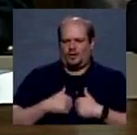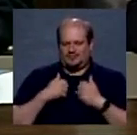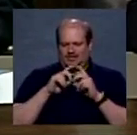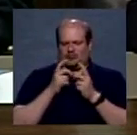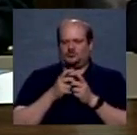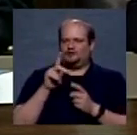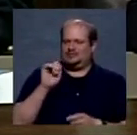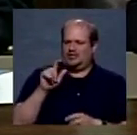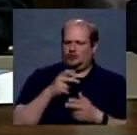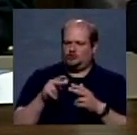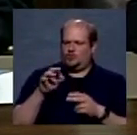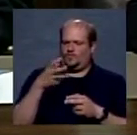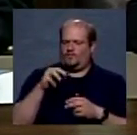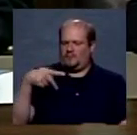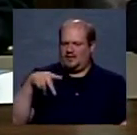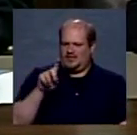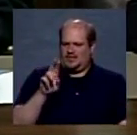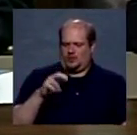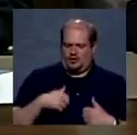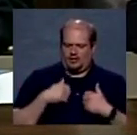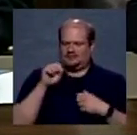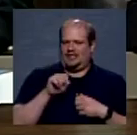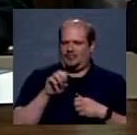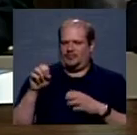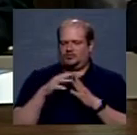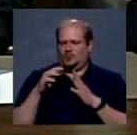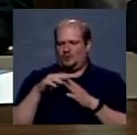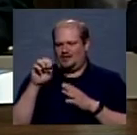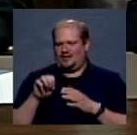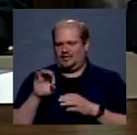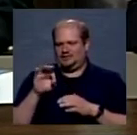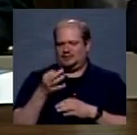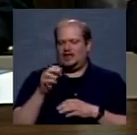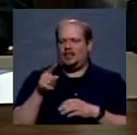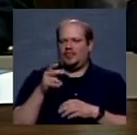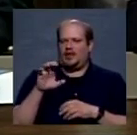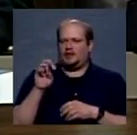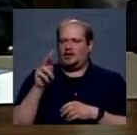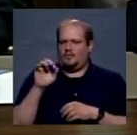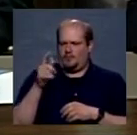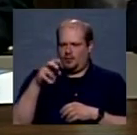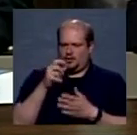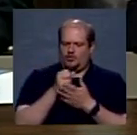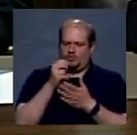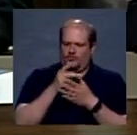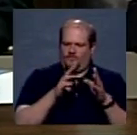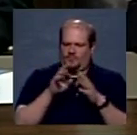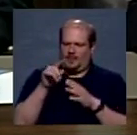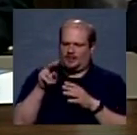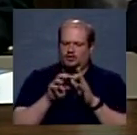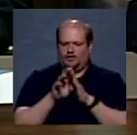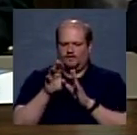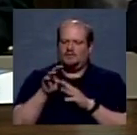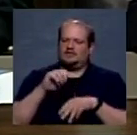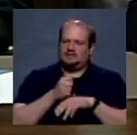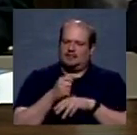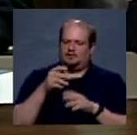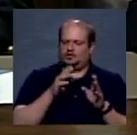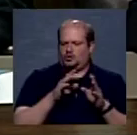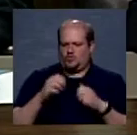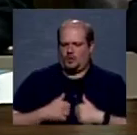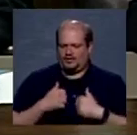Deal, short form PDR, located on the southeast corner of East 9th and Cumberland Streets. An ordinance to approve a planned zoning development establish a planned